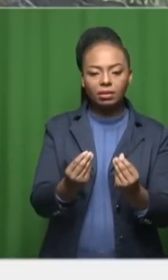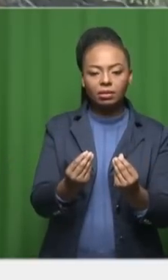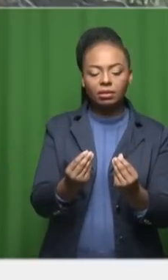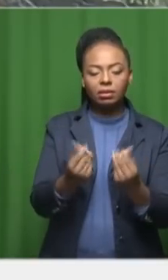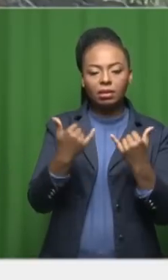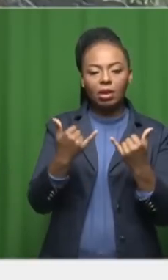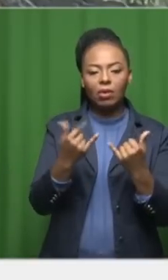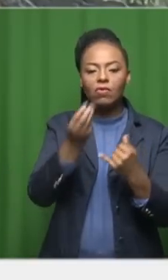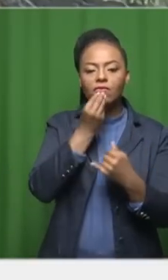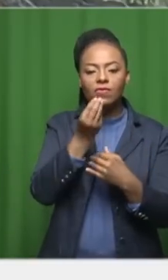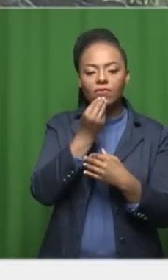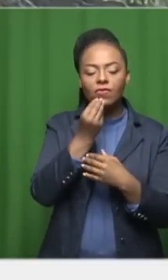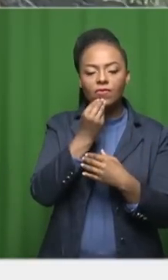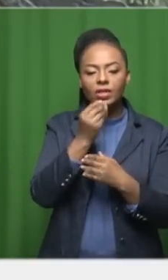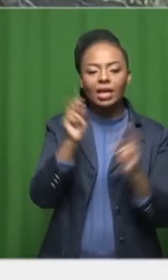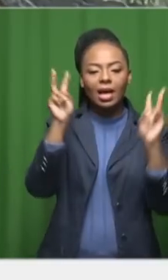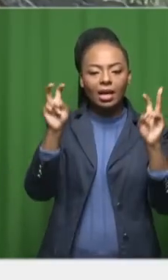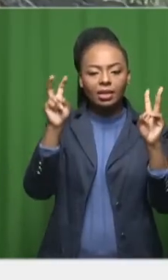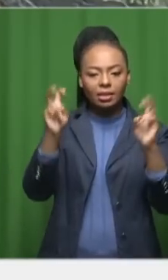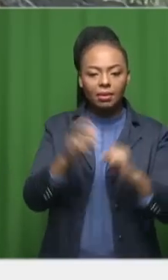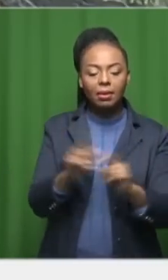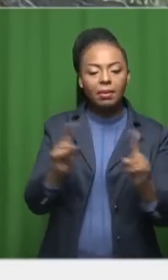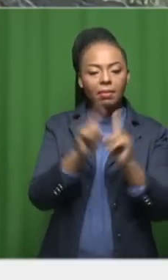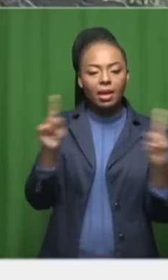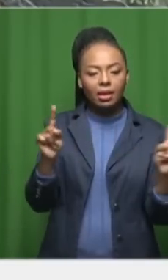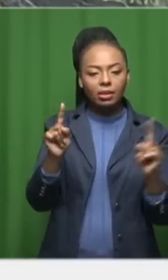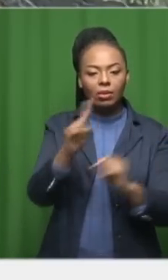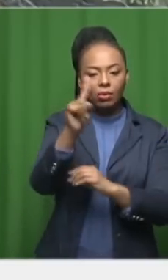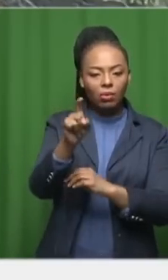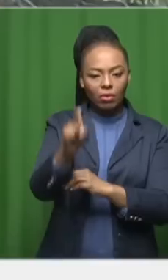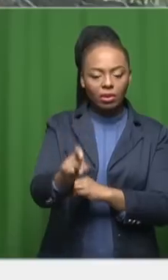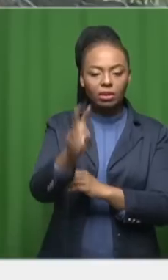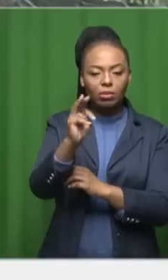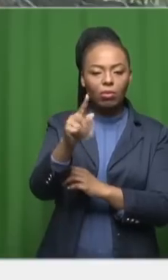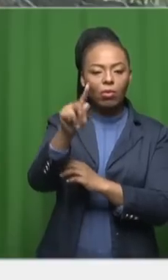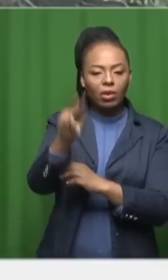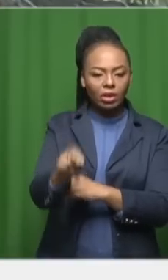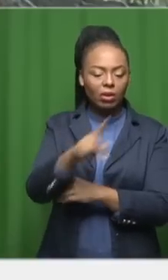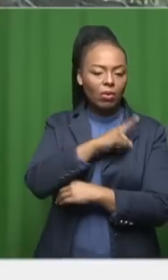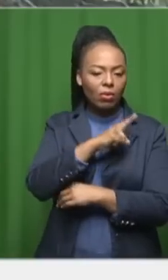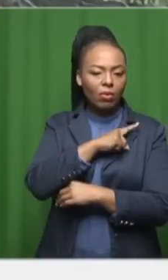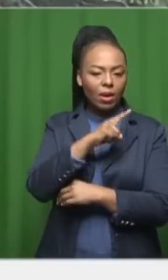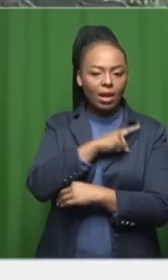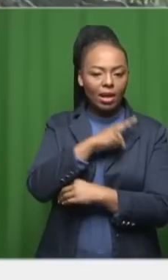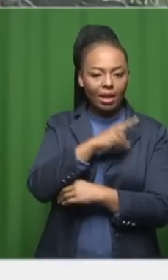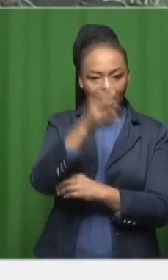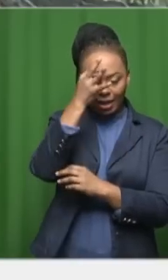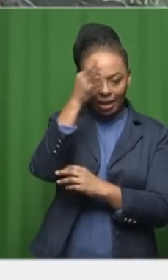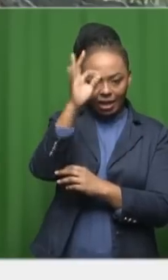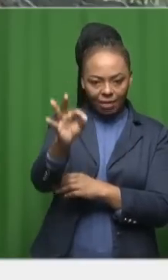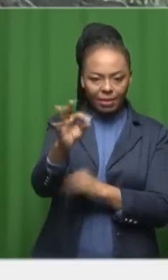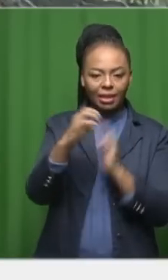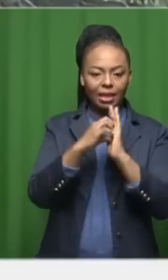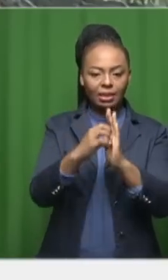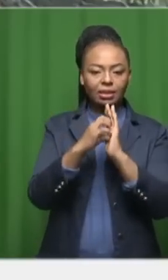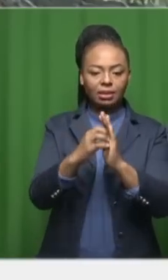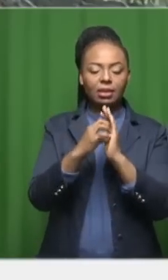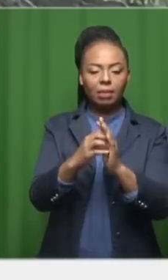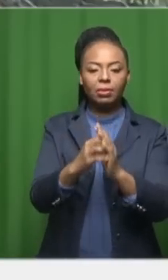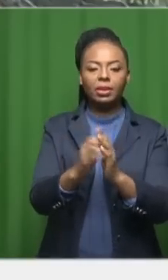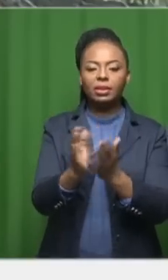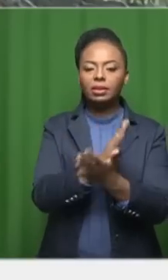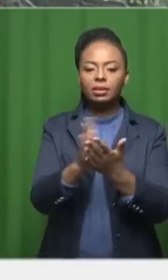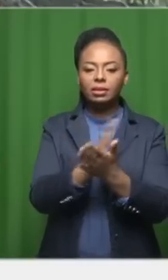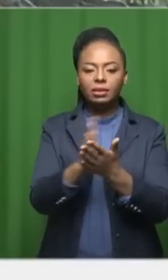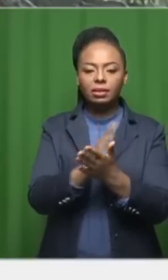food items. But then the question is, Marlene, why does government, for example, not cap certain items such as bread in